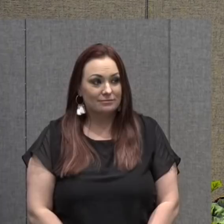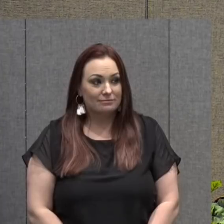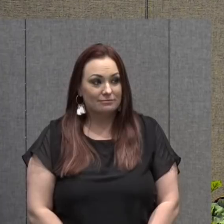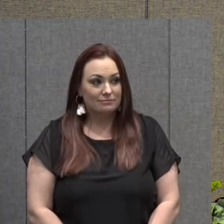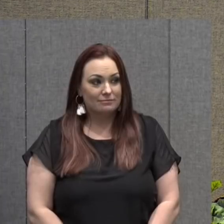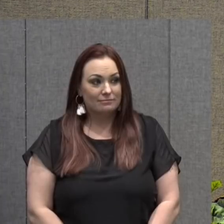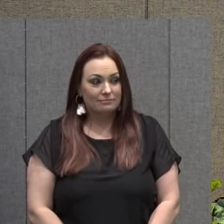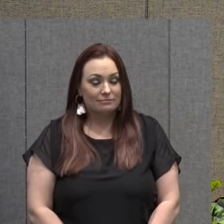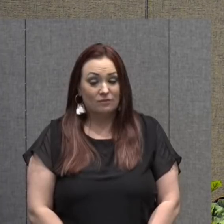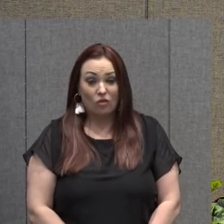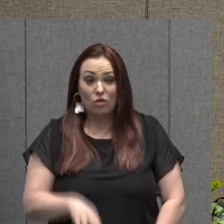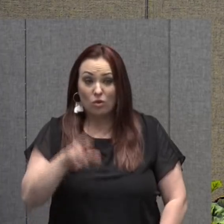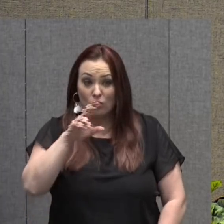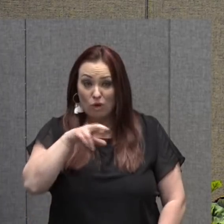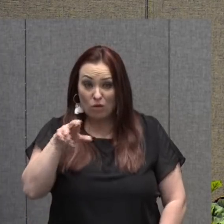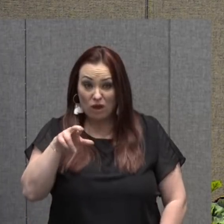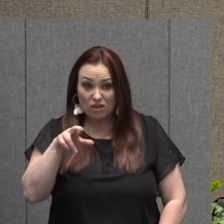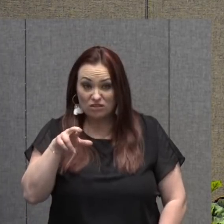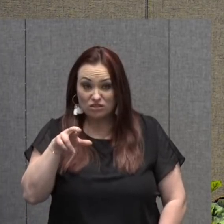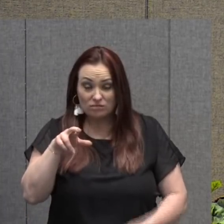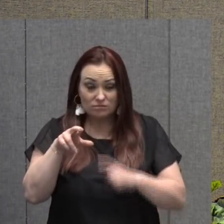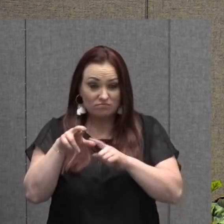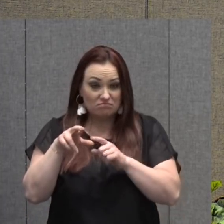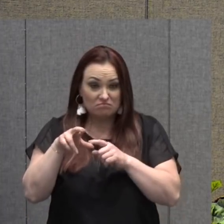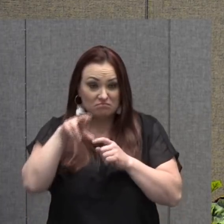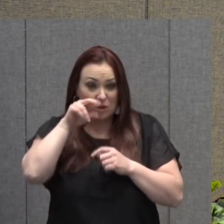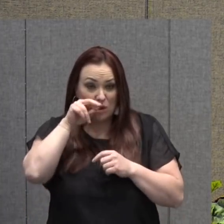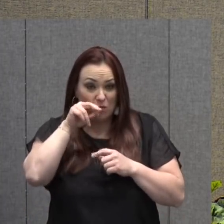because they do not